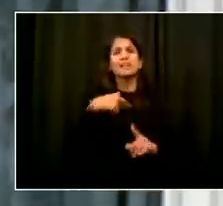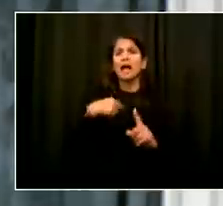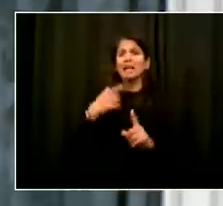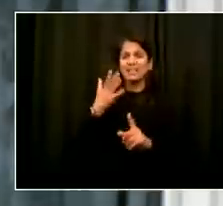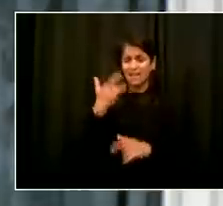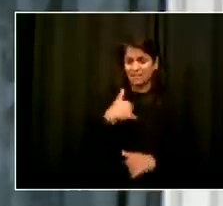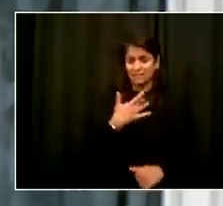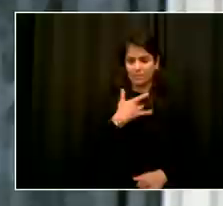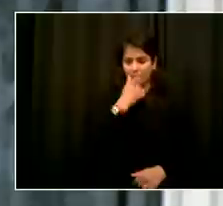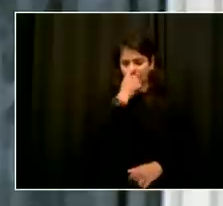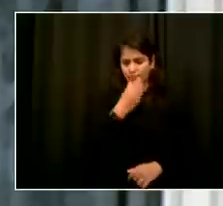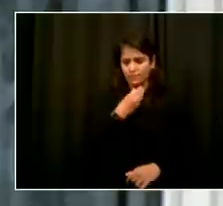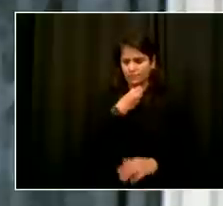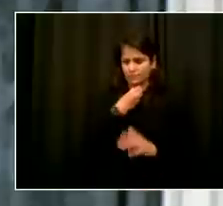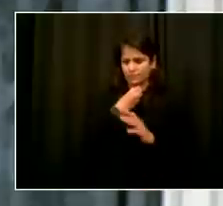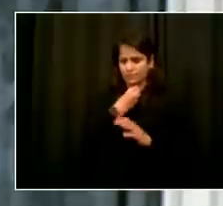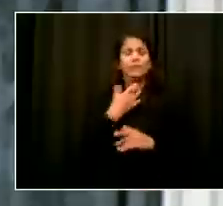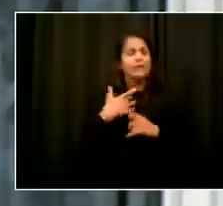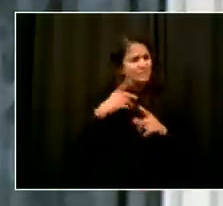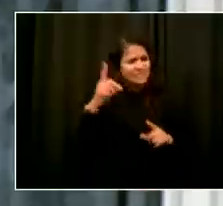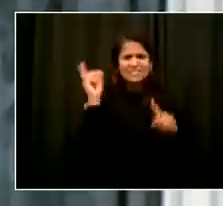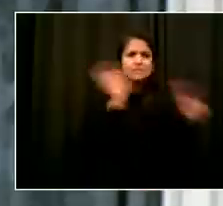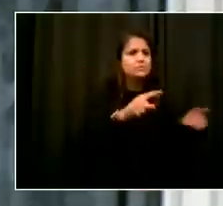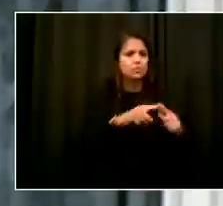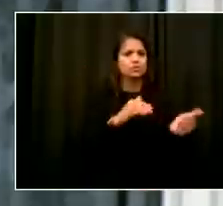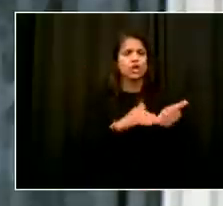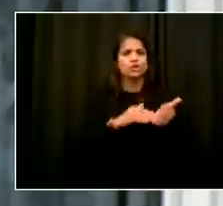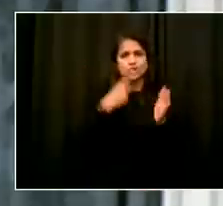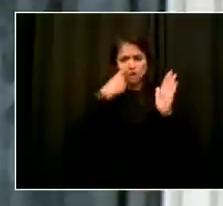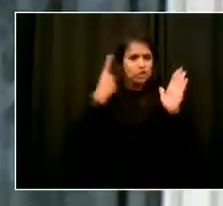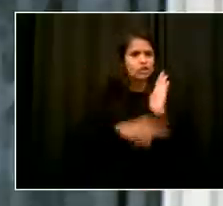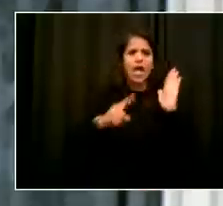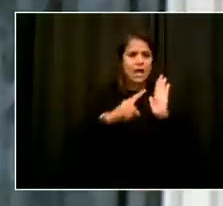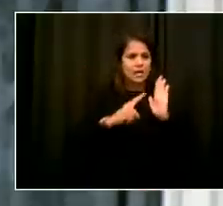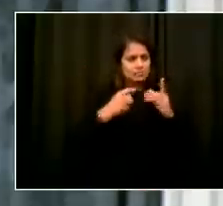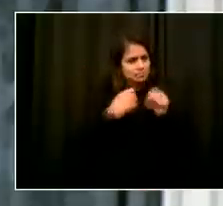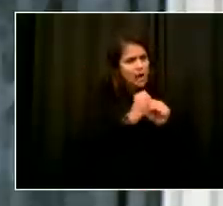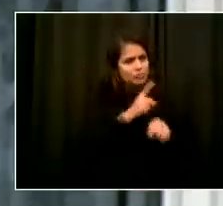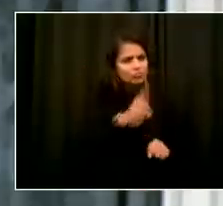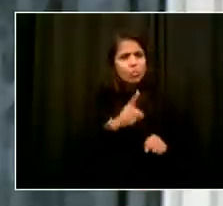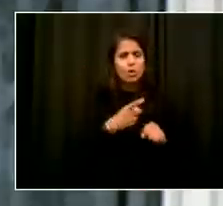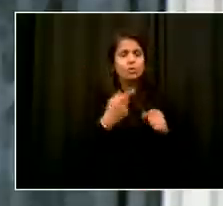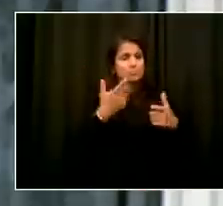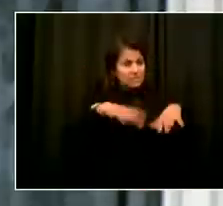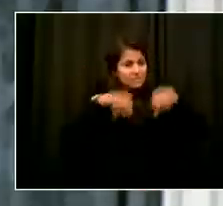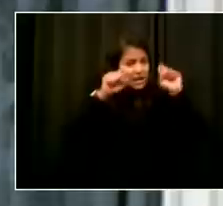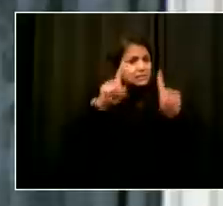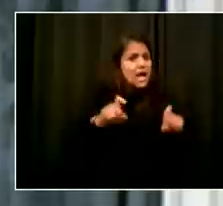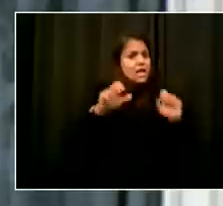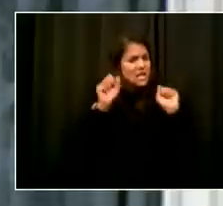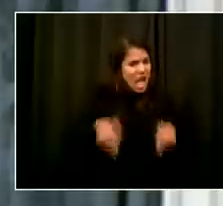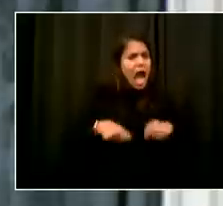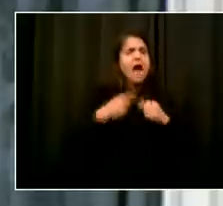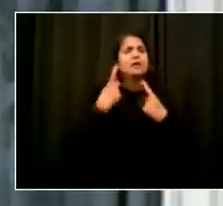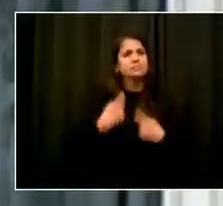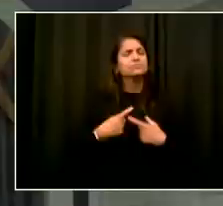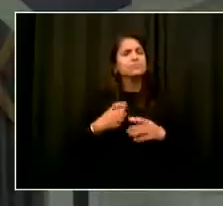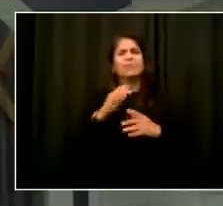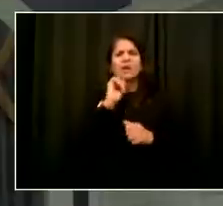one you ever get. Let's all roll up our sleeves for this next phase in our pandemic response. Thank